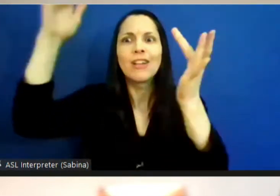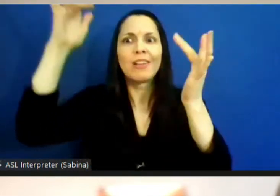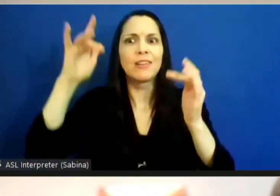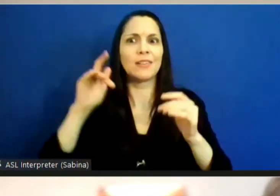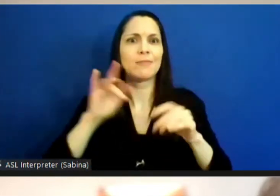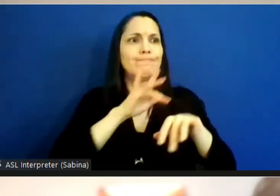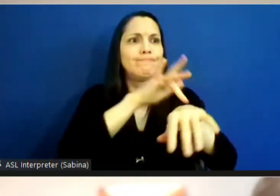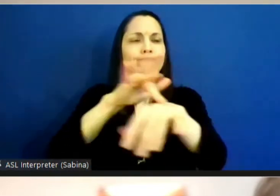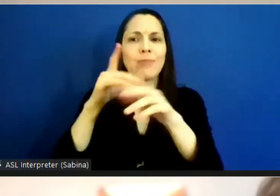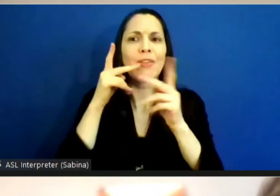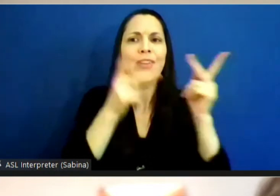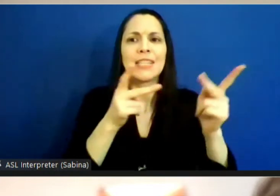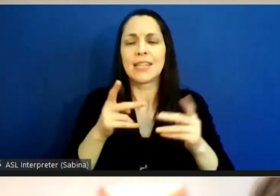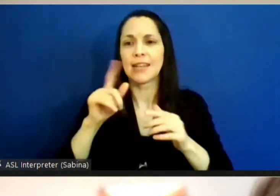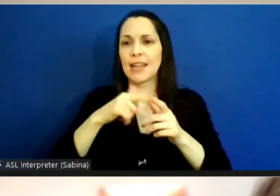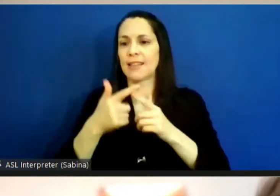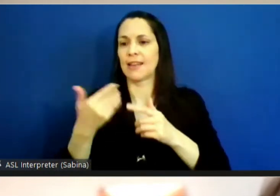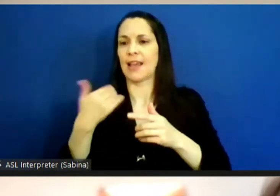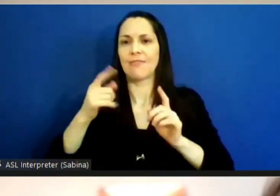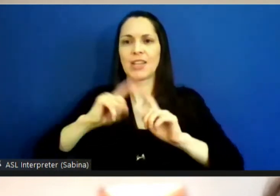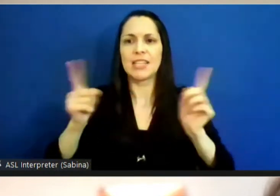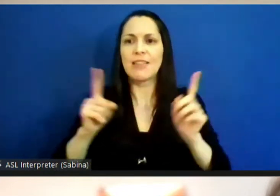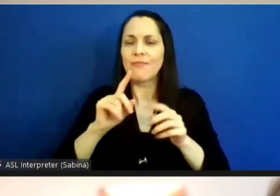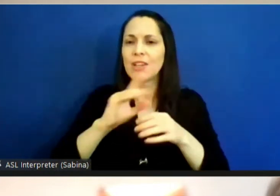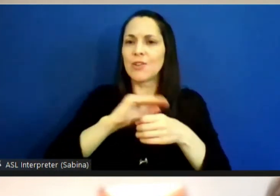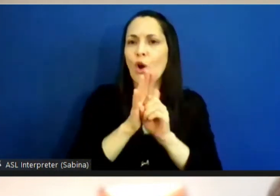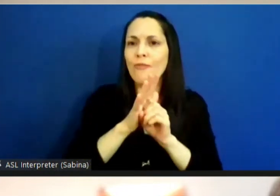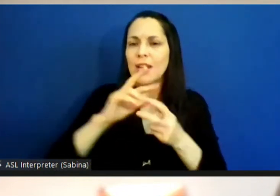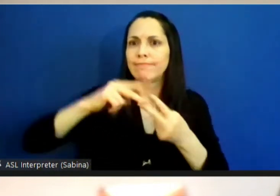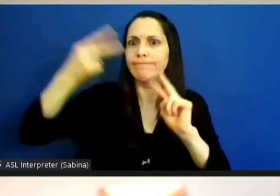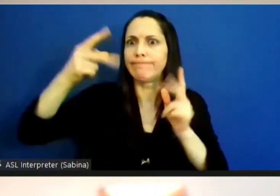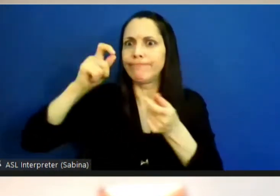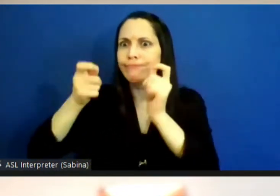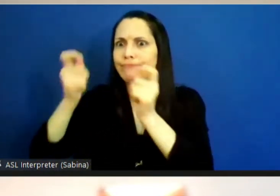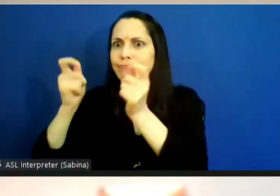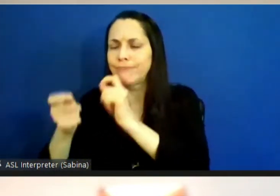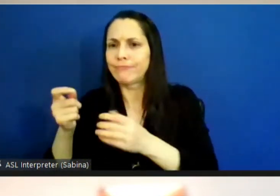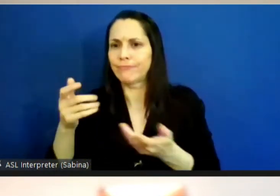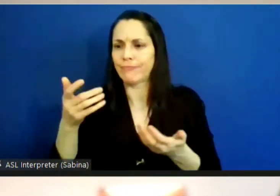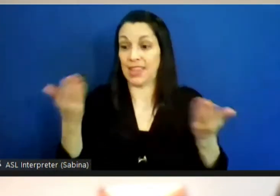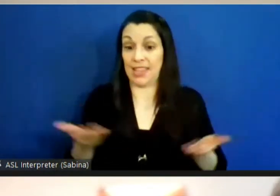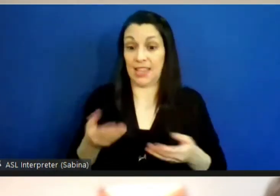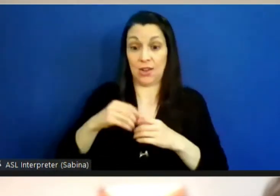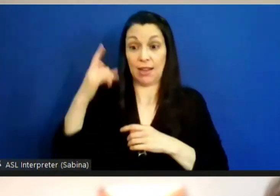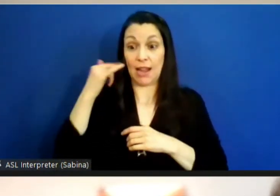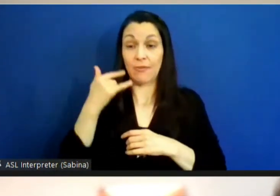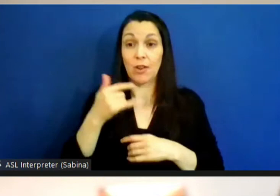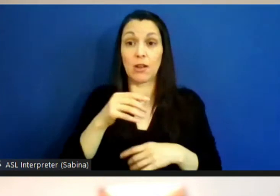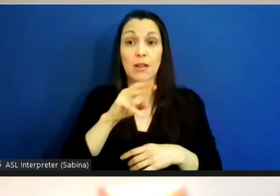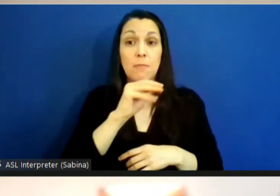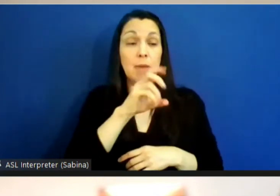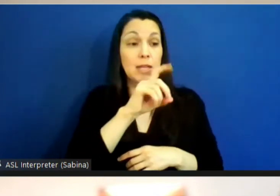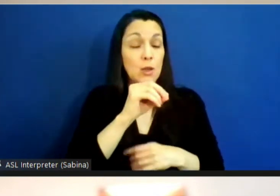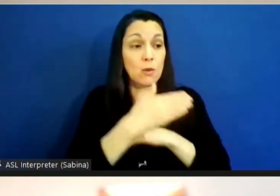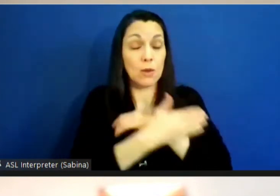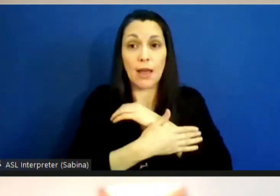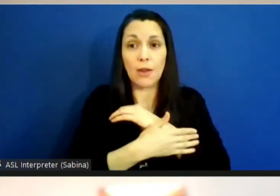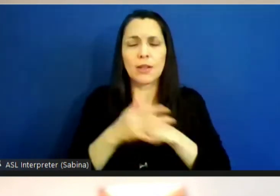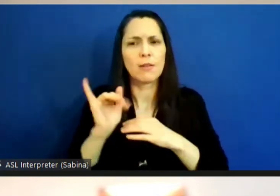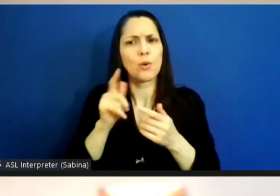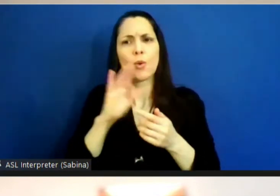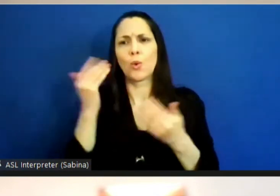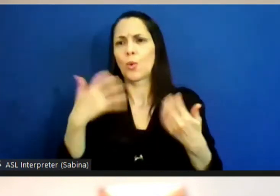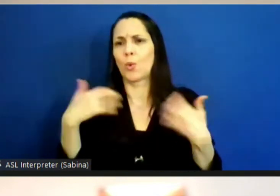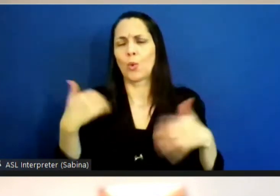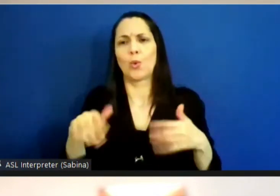have variants. And the variants are here in the United States and here in California and here in Mendocino County, and they are a huge threat and a